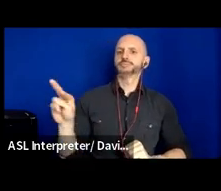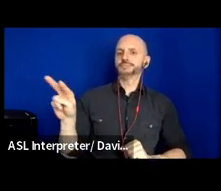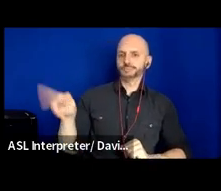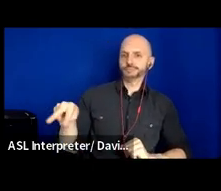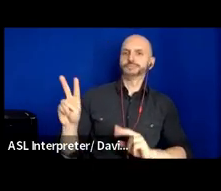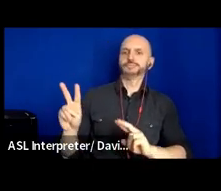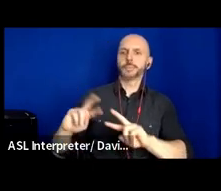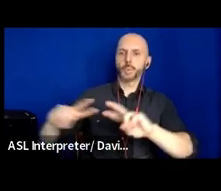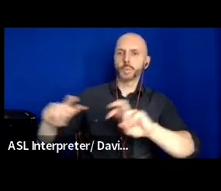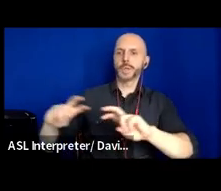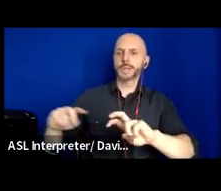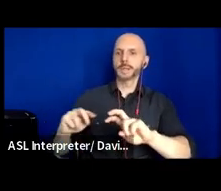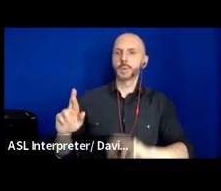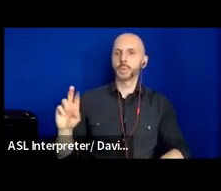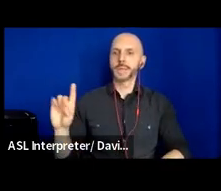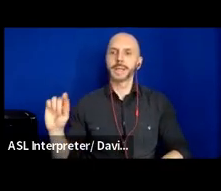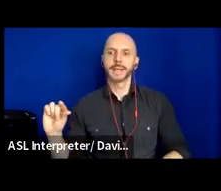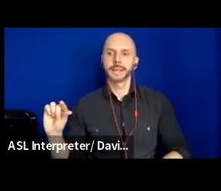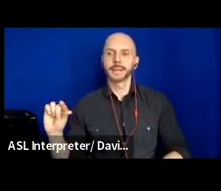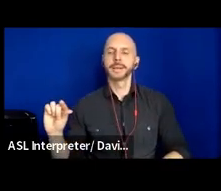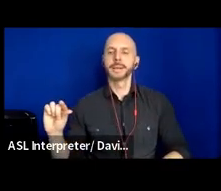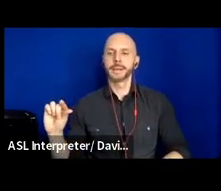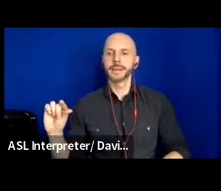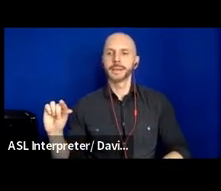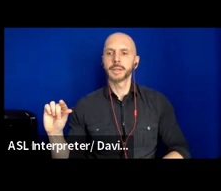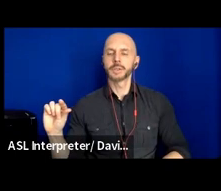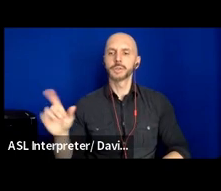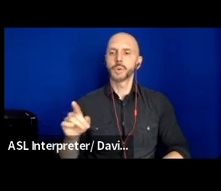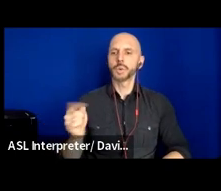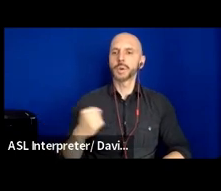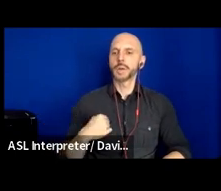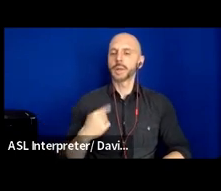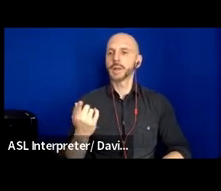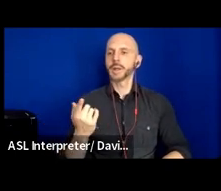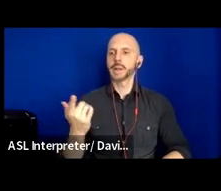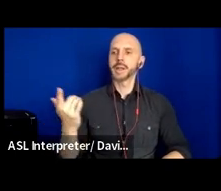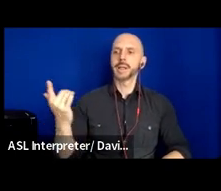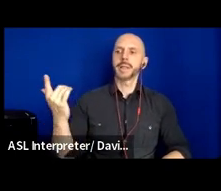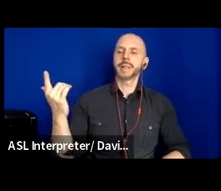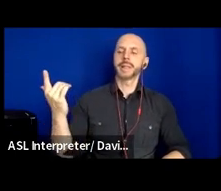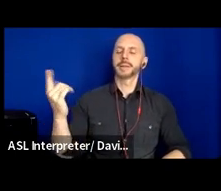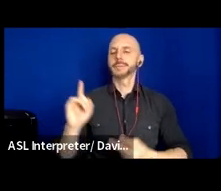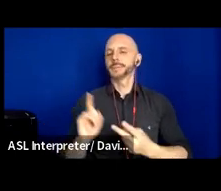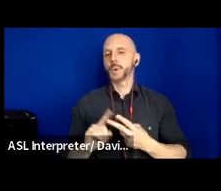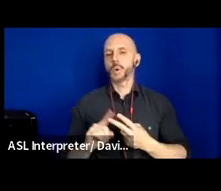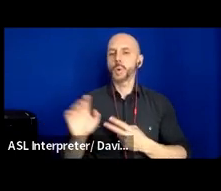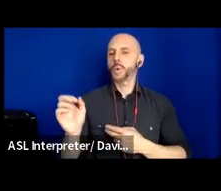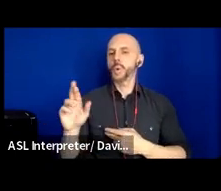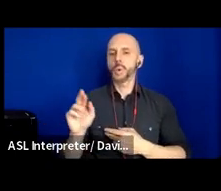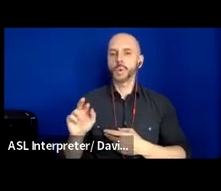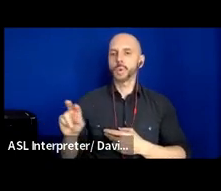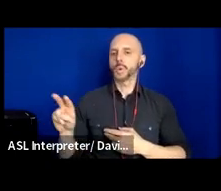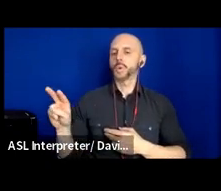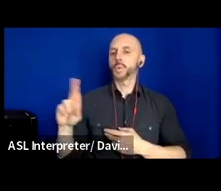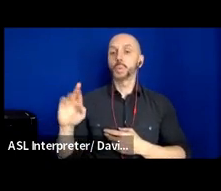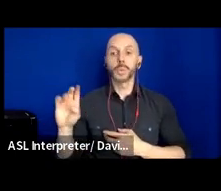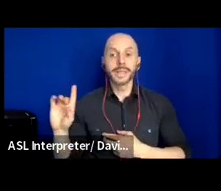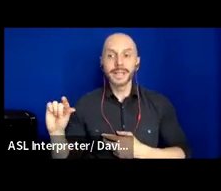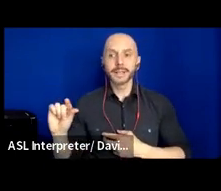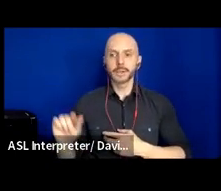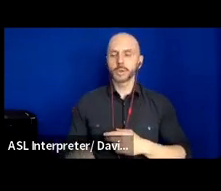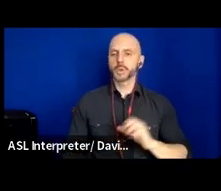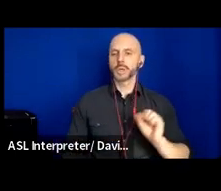that they almost don't know that you're telling them off, and to show shade, and I might be mixing those up, but I just want to make the point